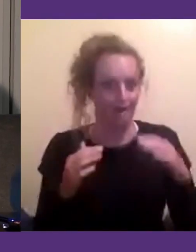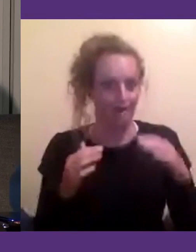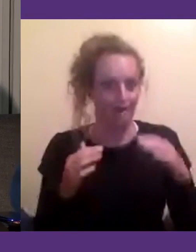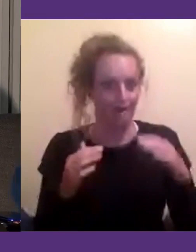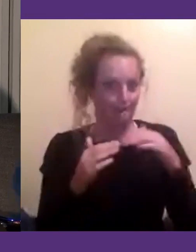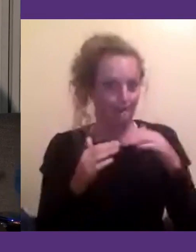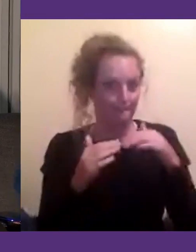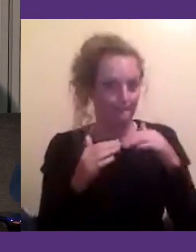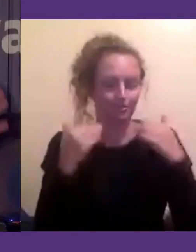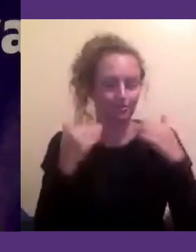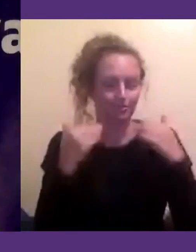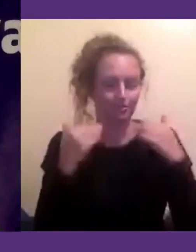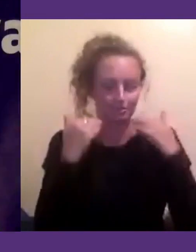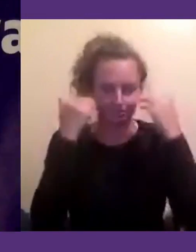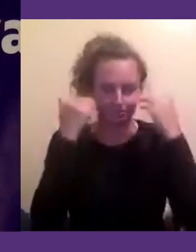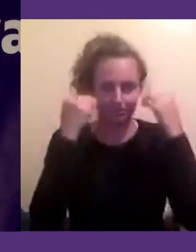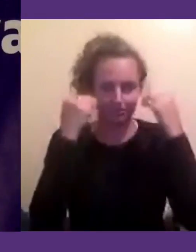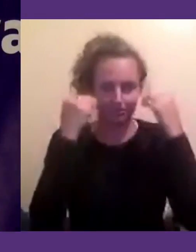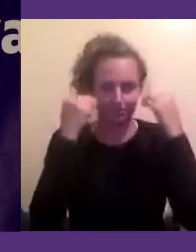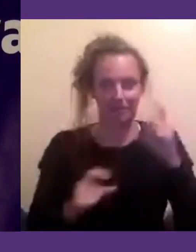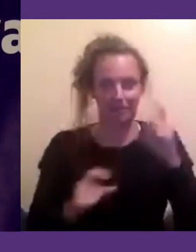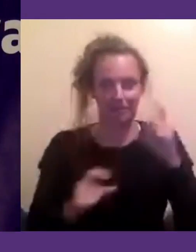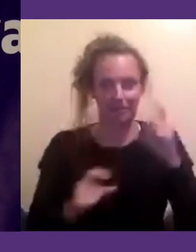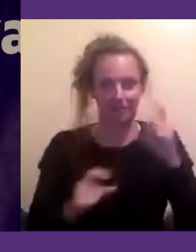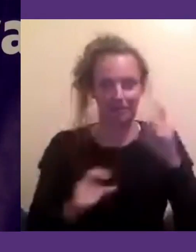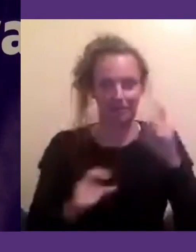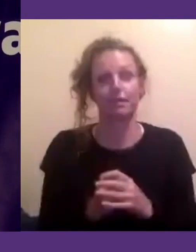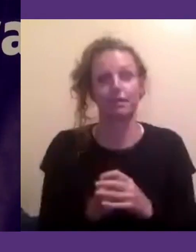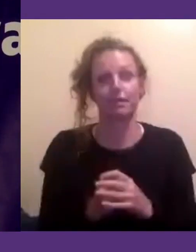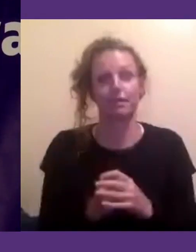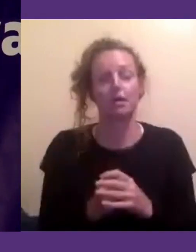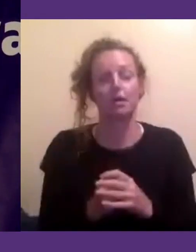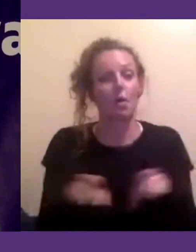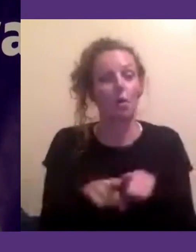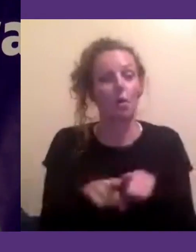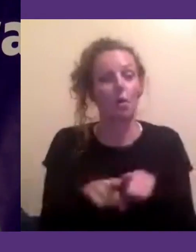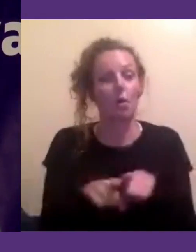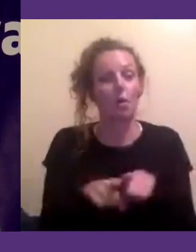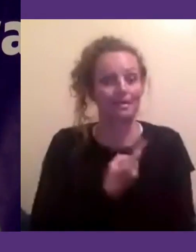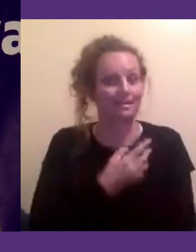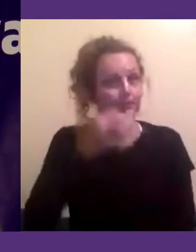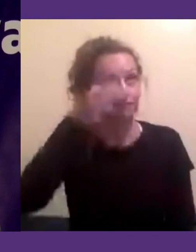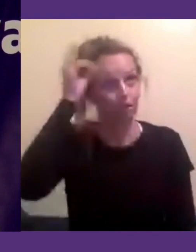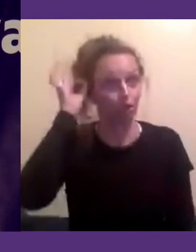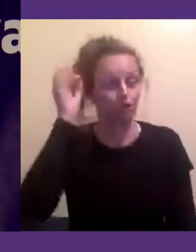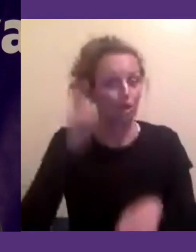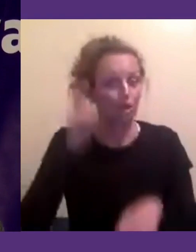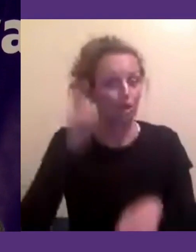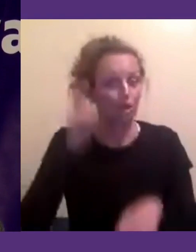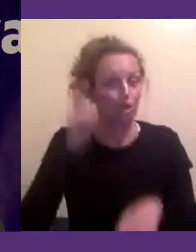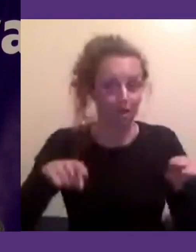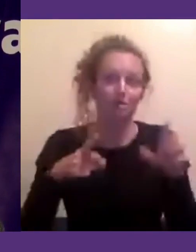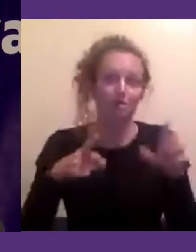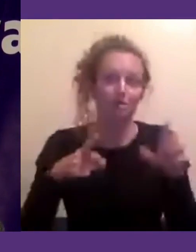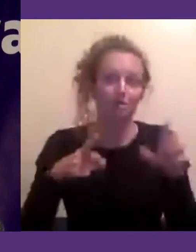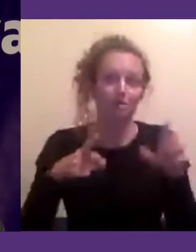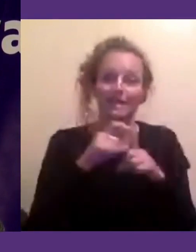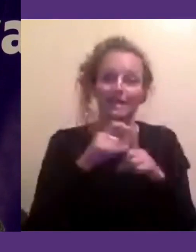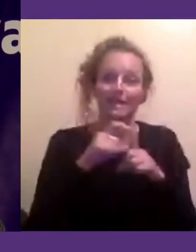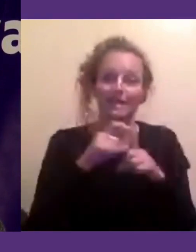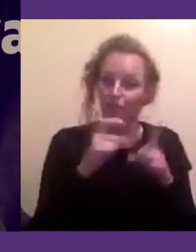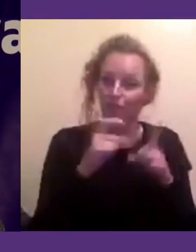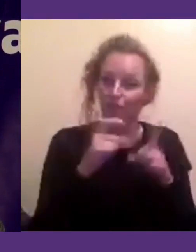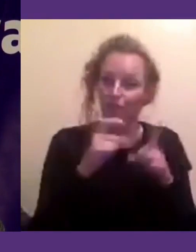and ADHD, so I'm neurodiverse. And I'm an ambassador for the British Dyslexia Association, so super passionate about that. But I'm